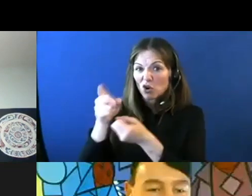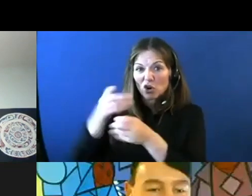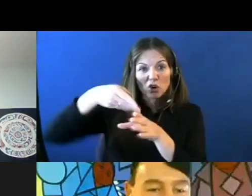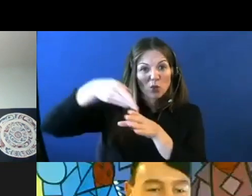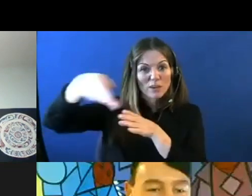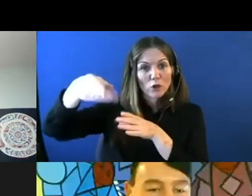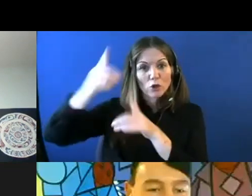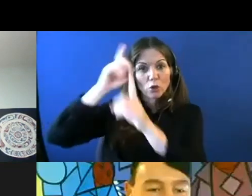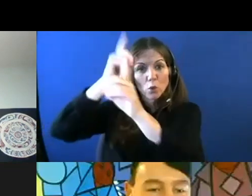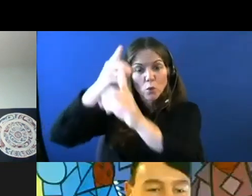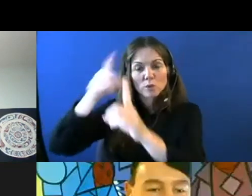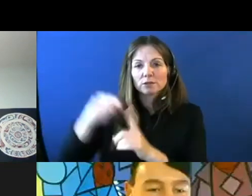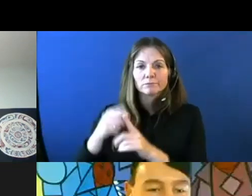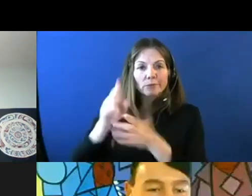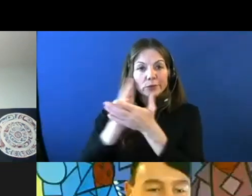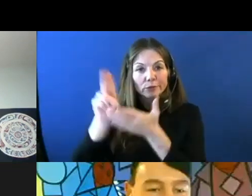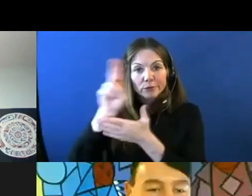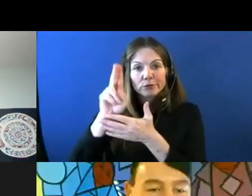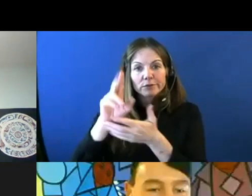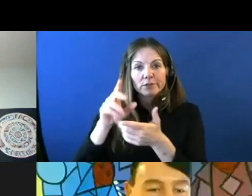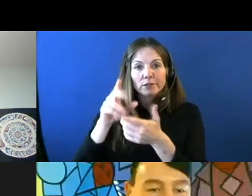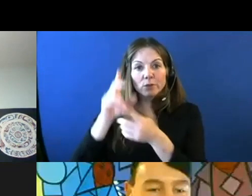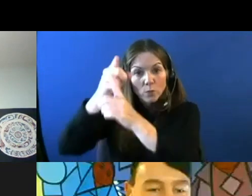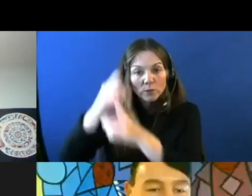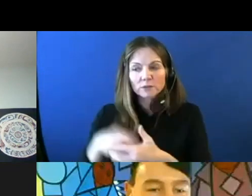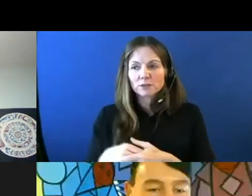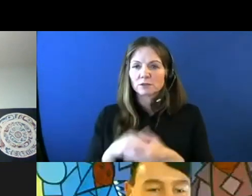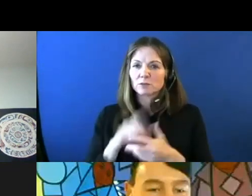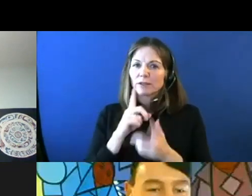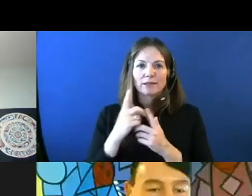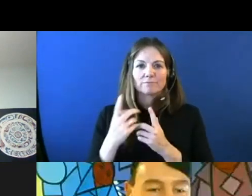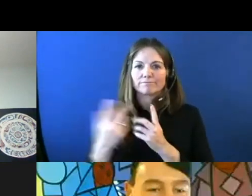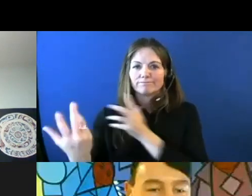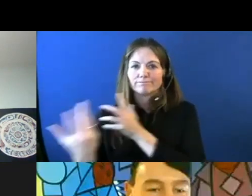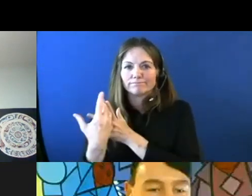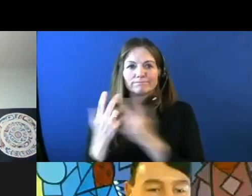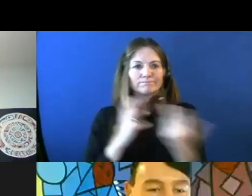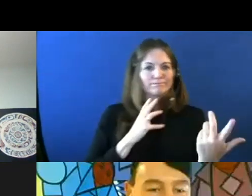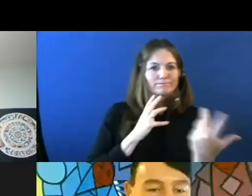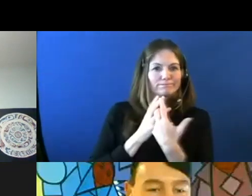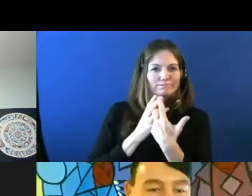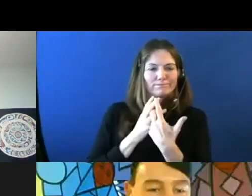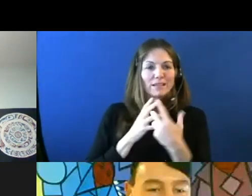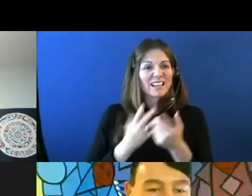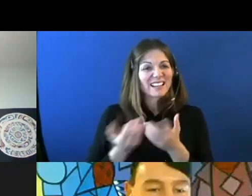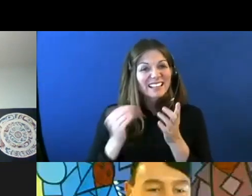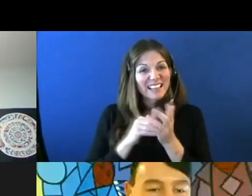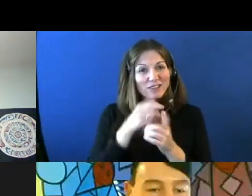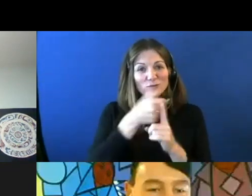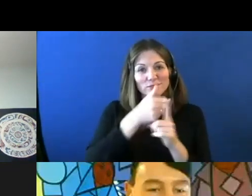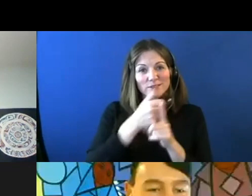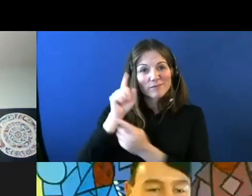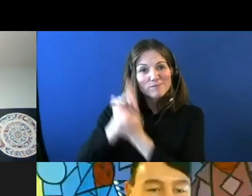post-secondary and her education goals, is just a perfect fit. And it's you mentoring again, Brittany,